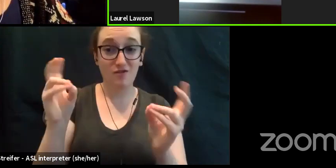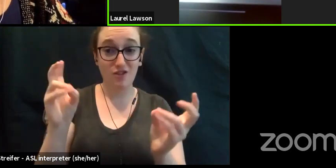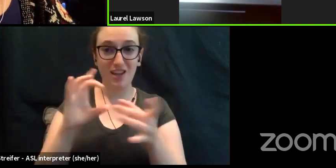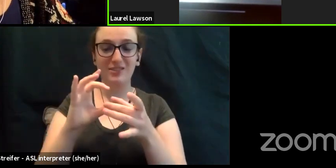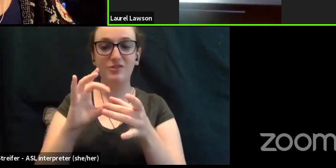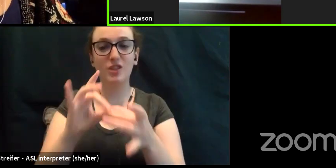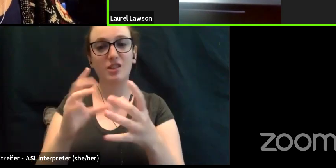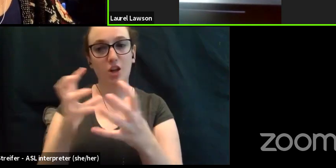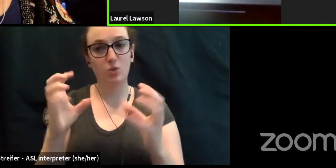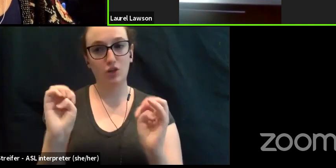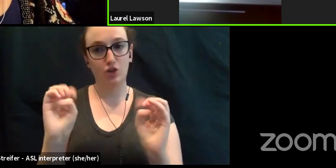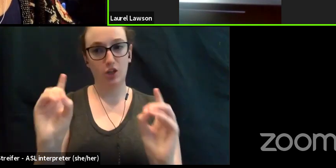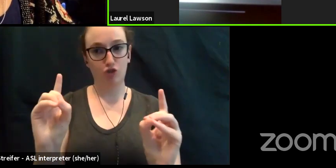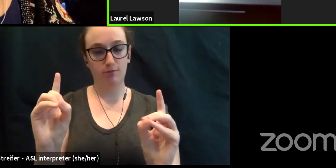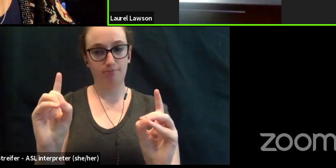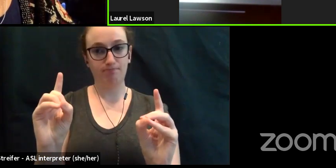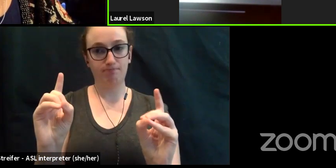education.